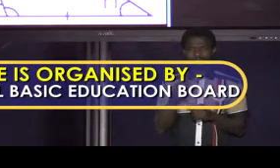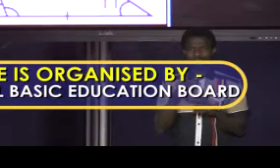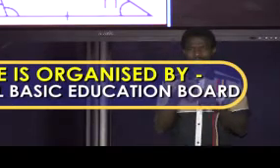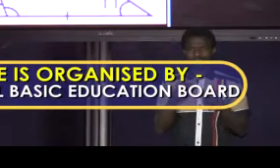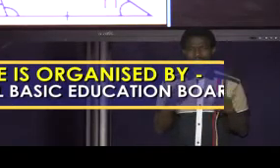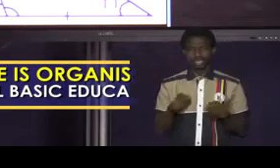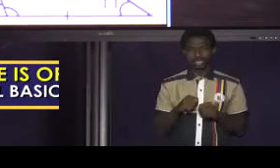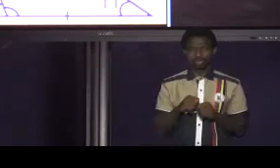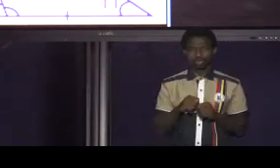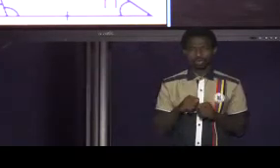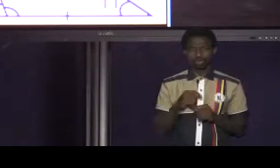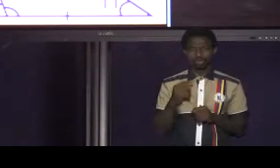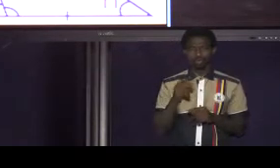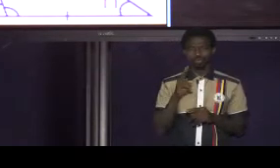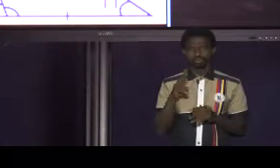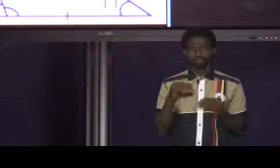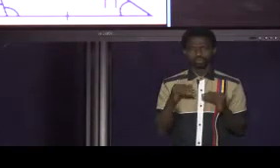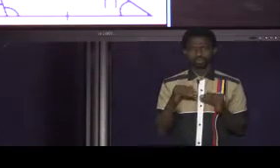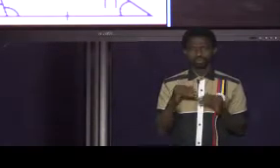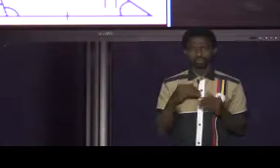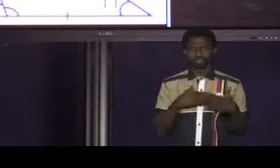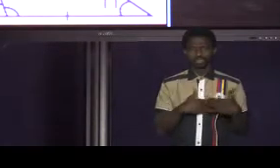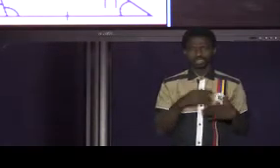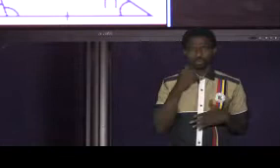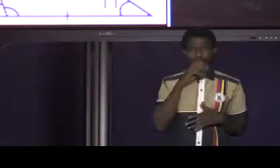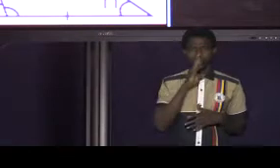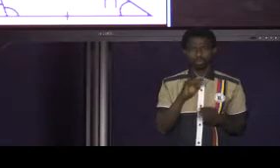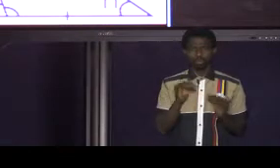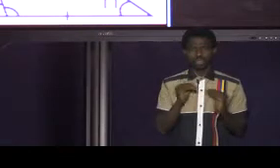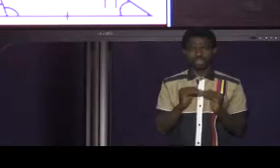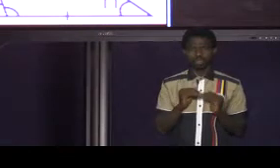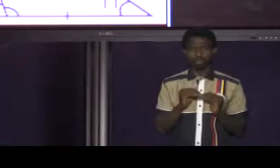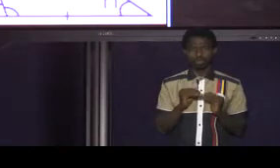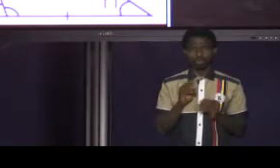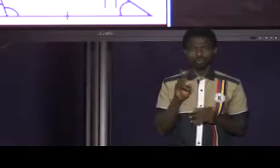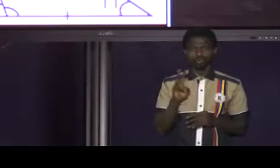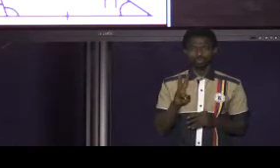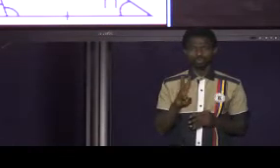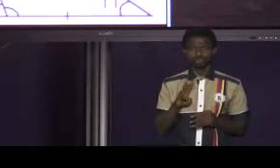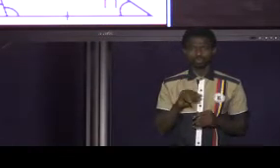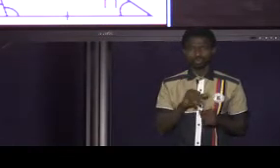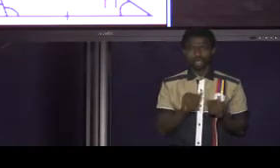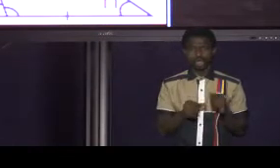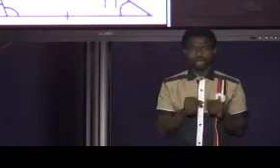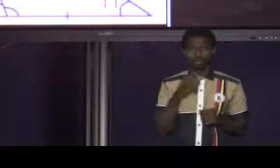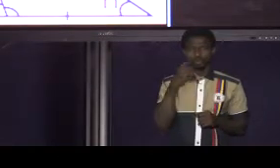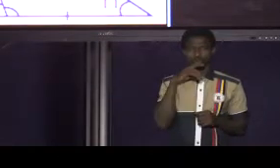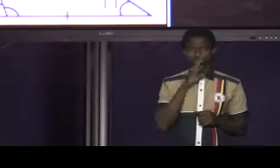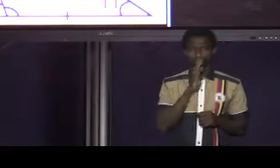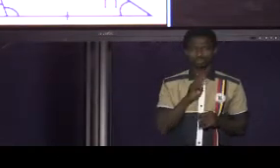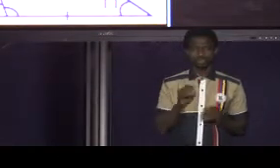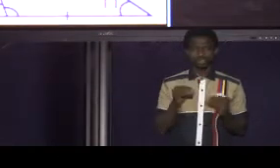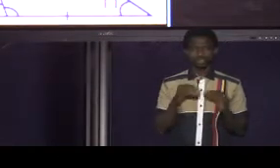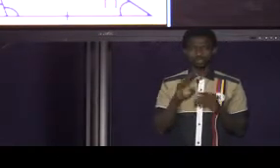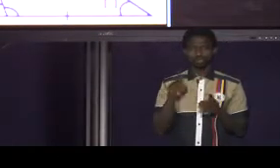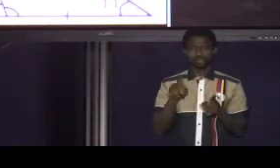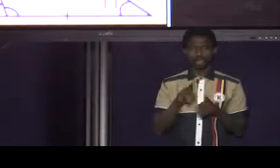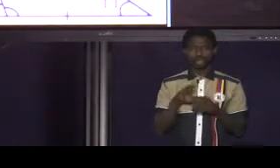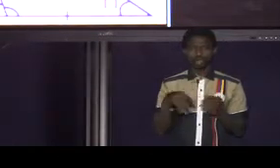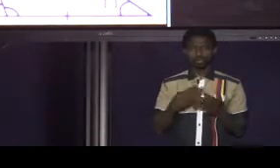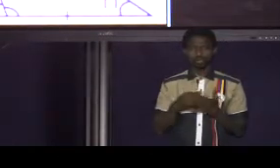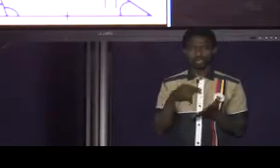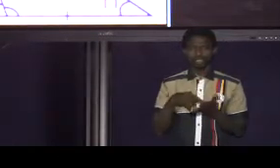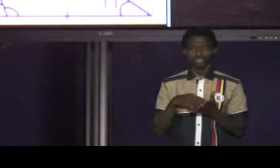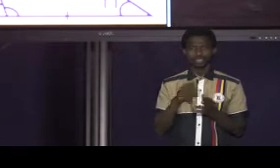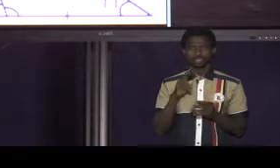two sides must be equal? It is the fact that two angles must be equal as well, and these